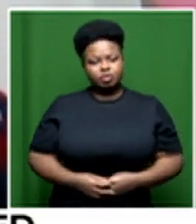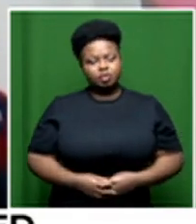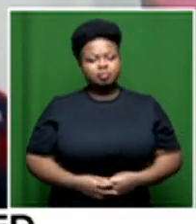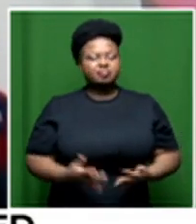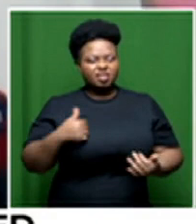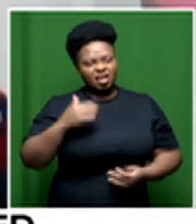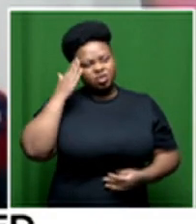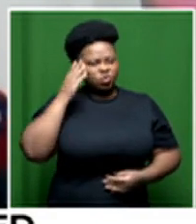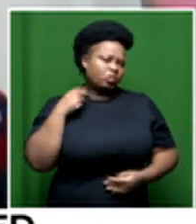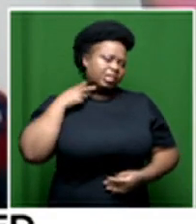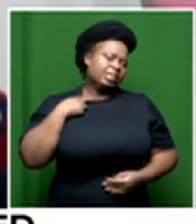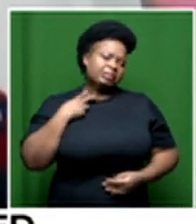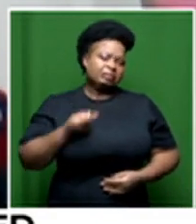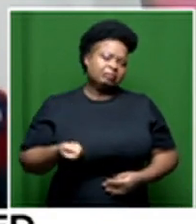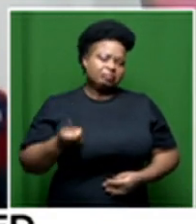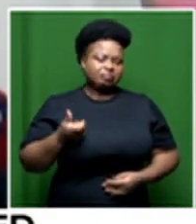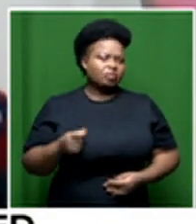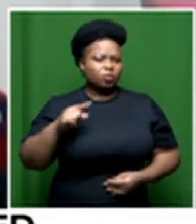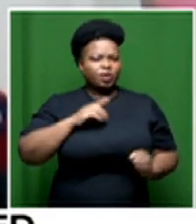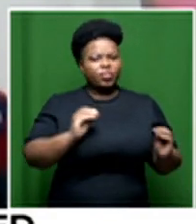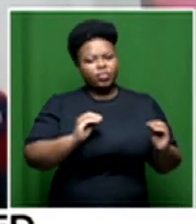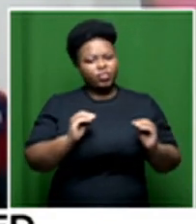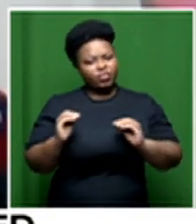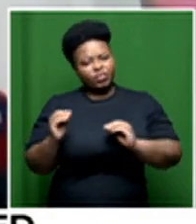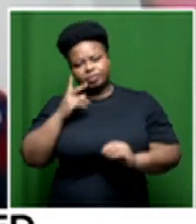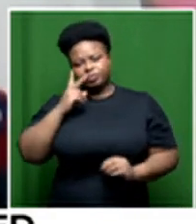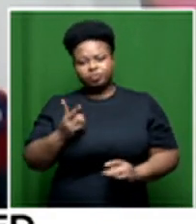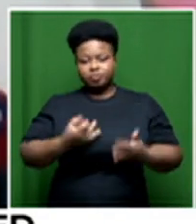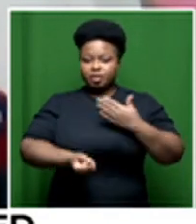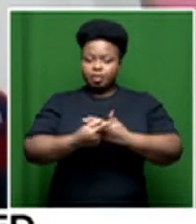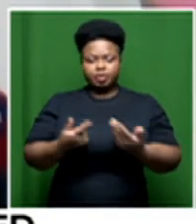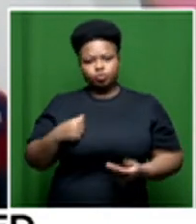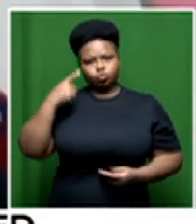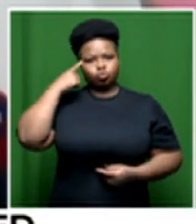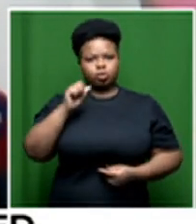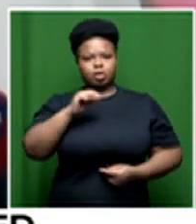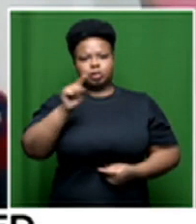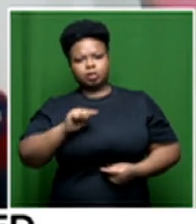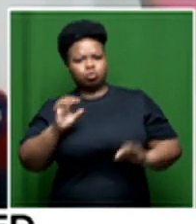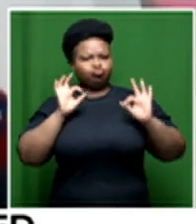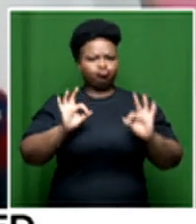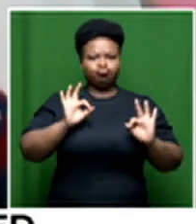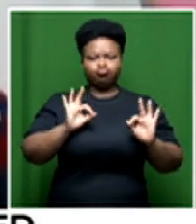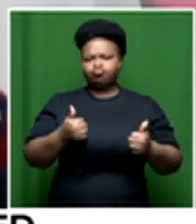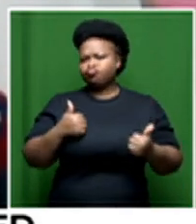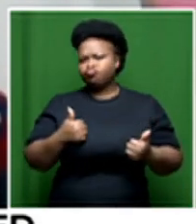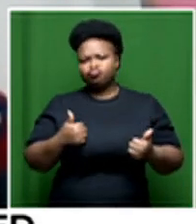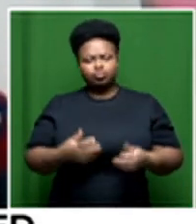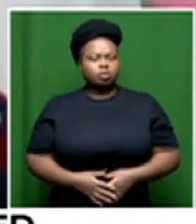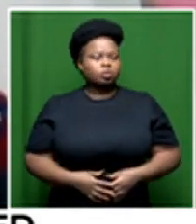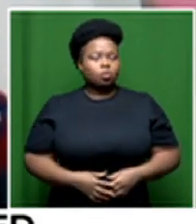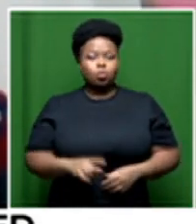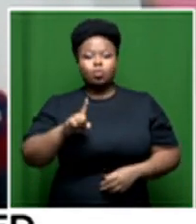bit of disappointment with the slight delay that we saw. Firstly, thinking AstraZeneca was the way that we were going to go.